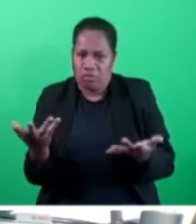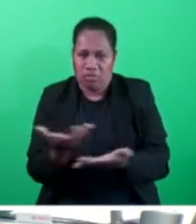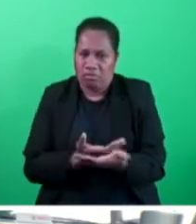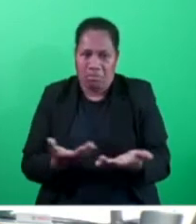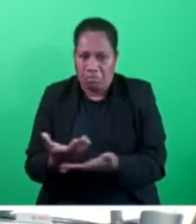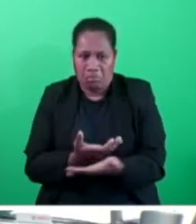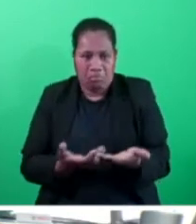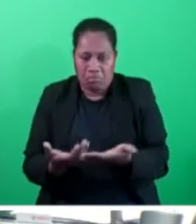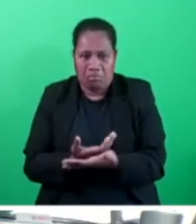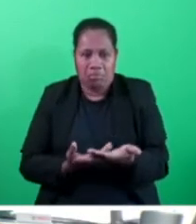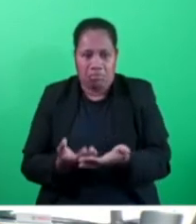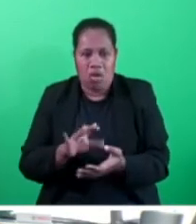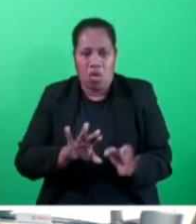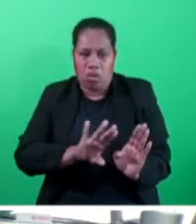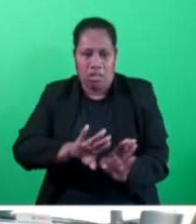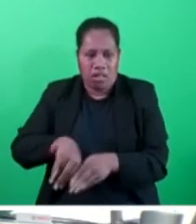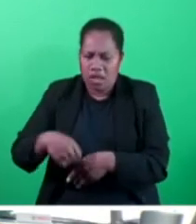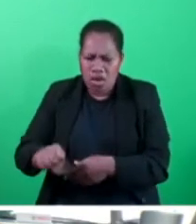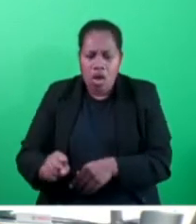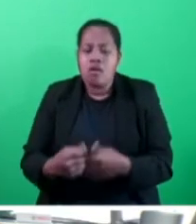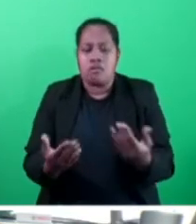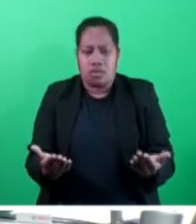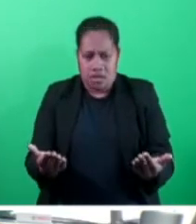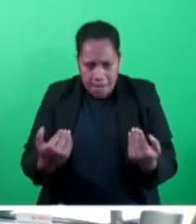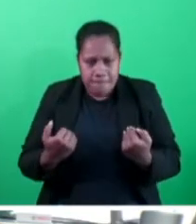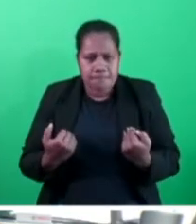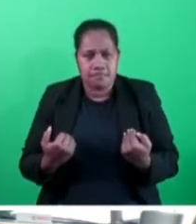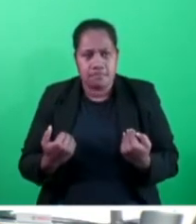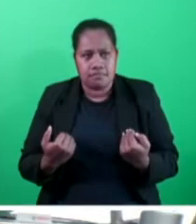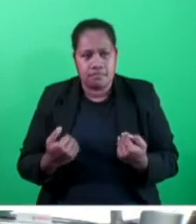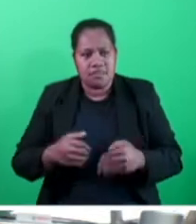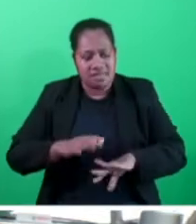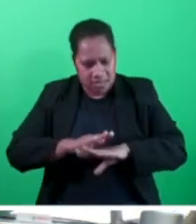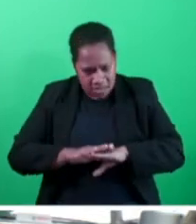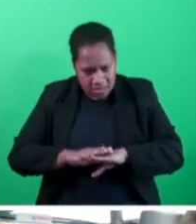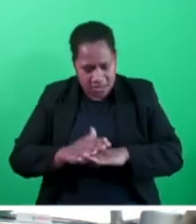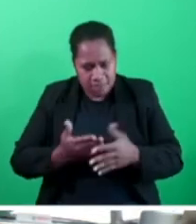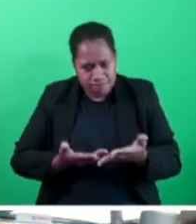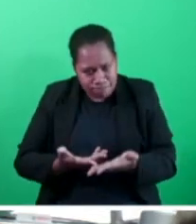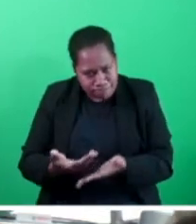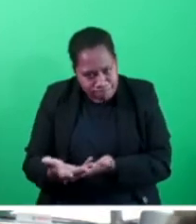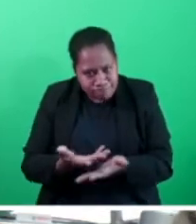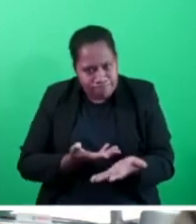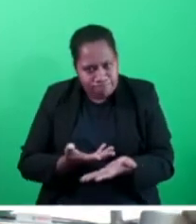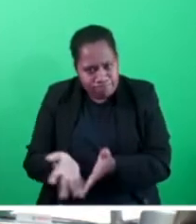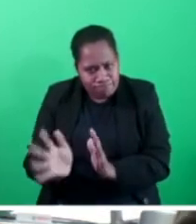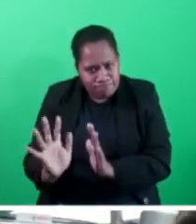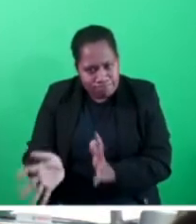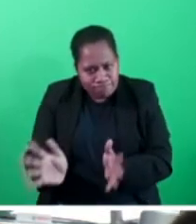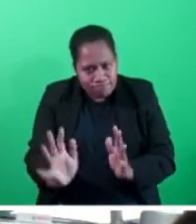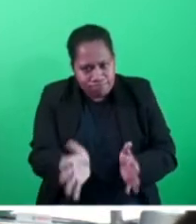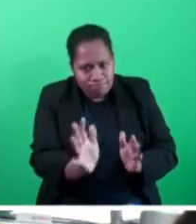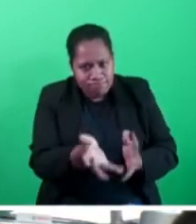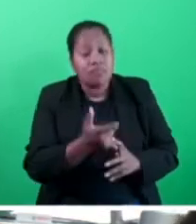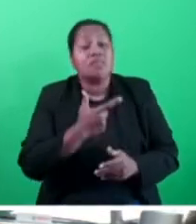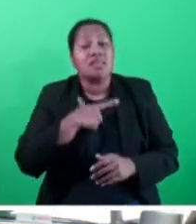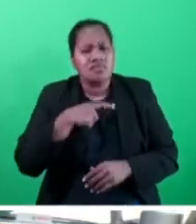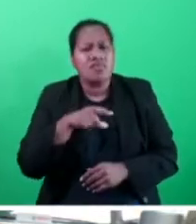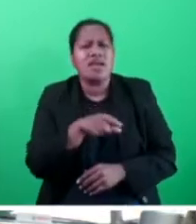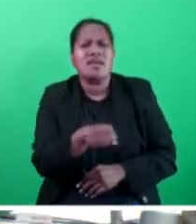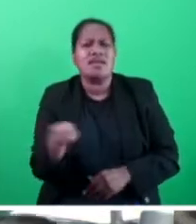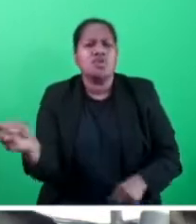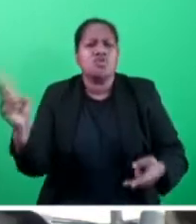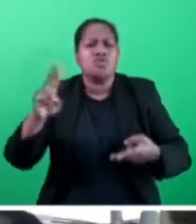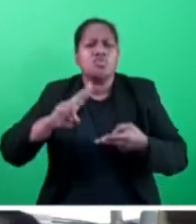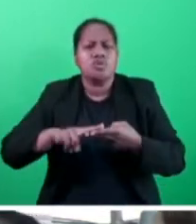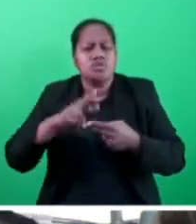talk, consult, dialogue, talanwa. That is why you are union reps. Do not